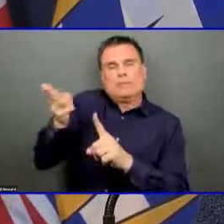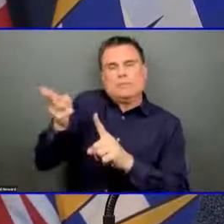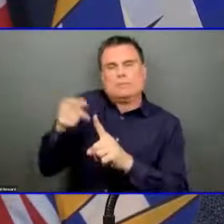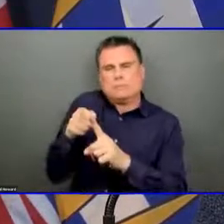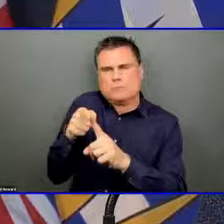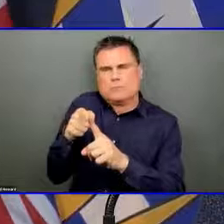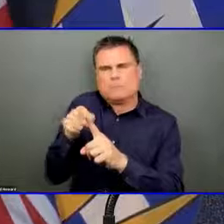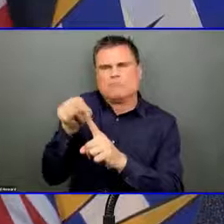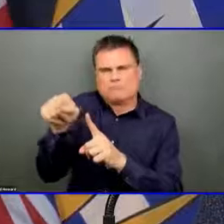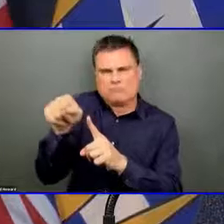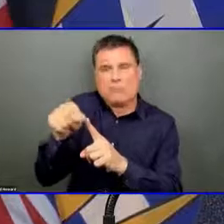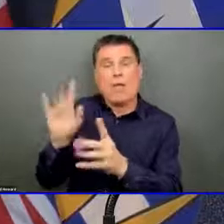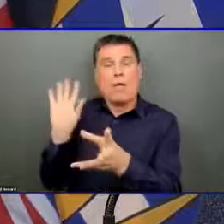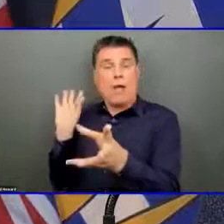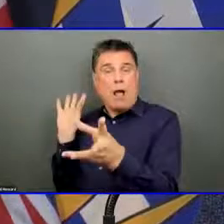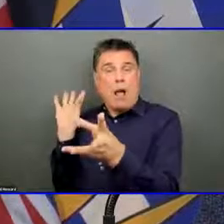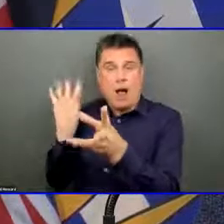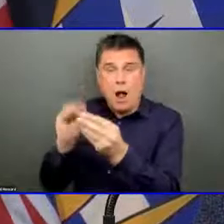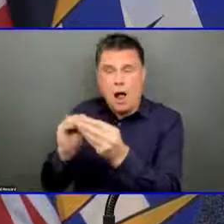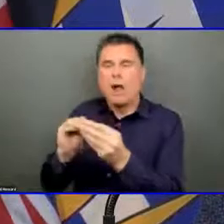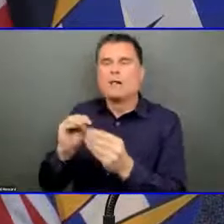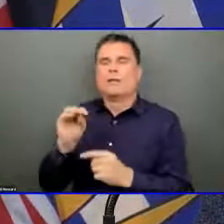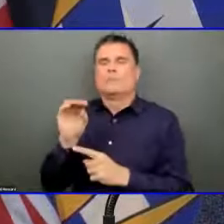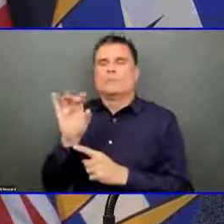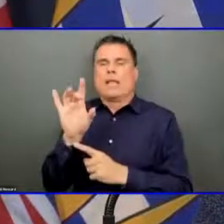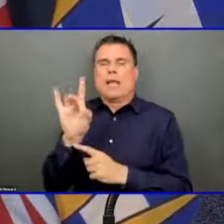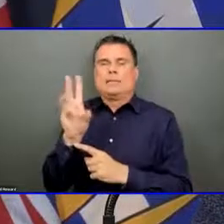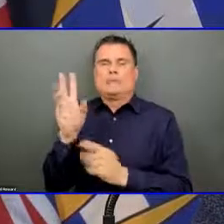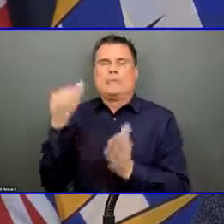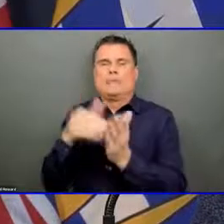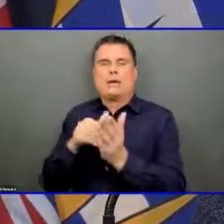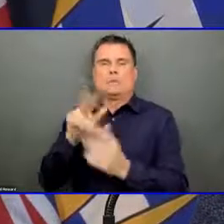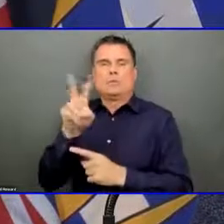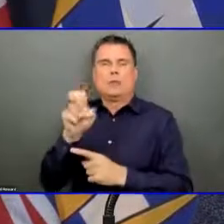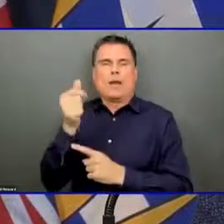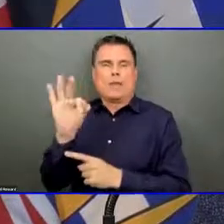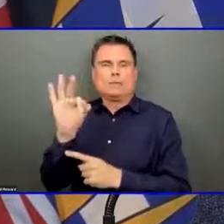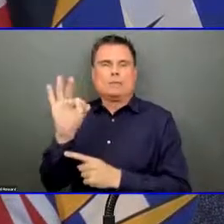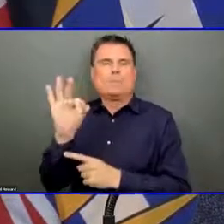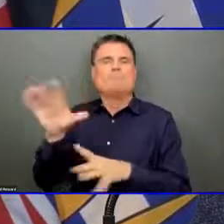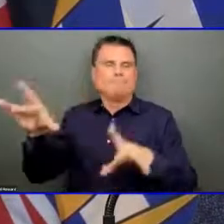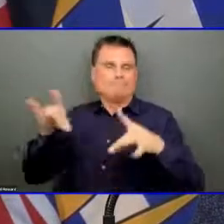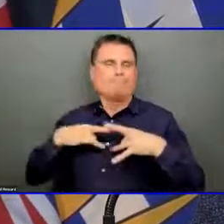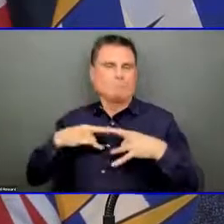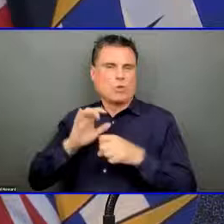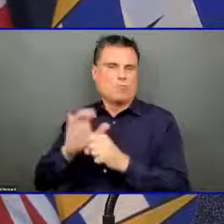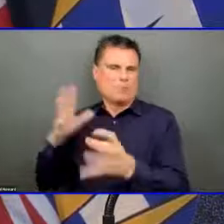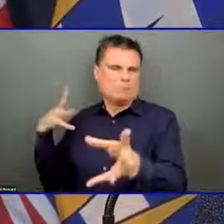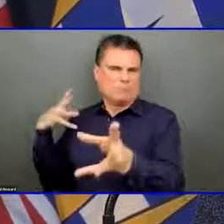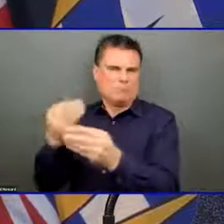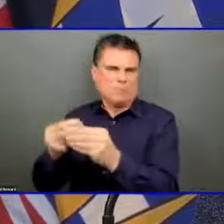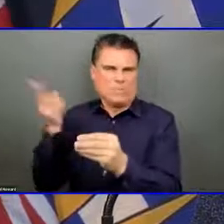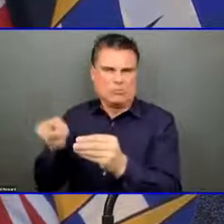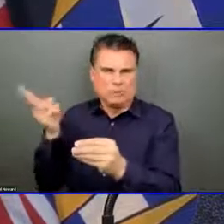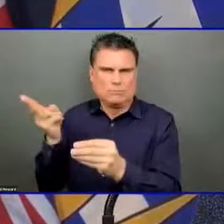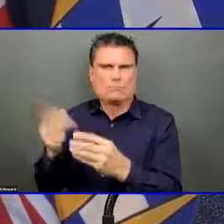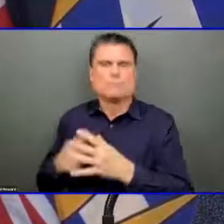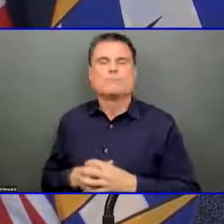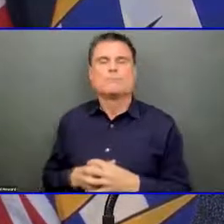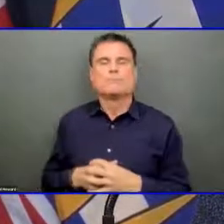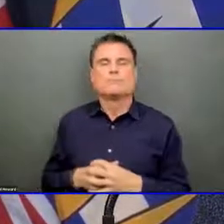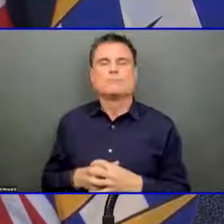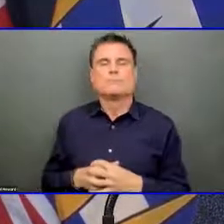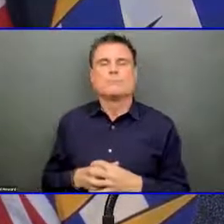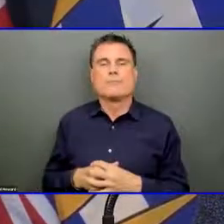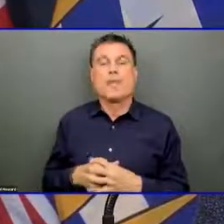86,219 people in BC who have been diagnosed with COVID-19. That includes 140 people in the Vancouver Coastal Health Region,